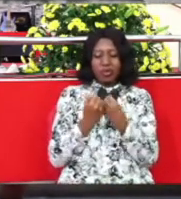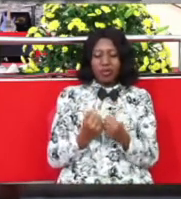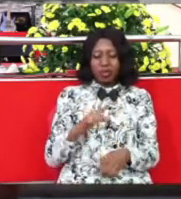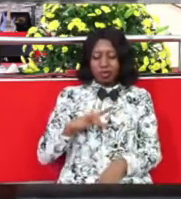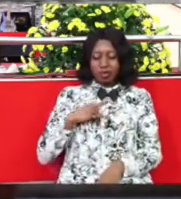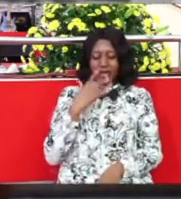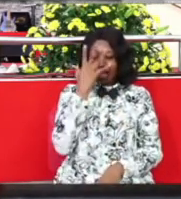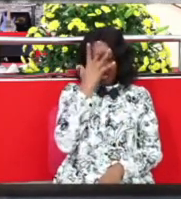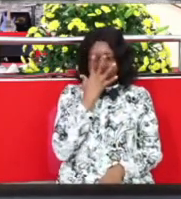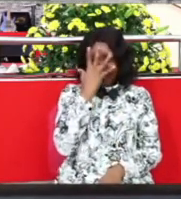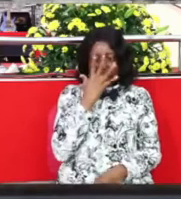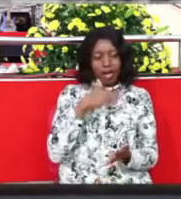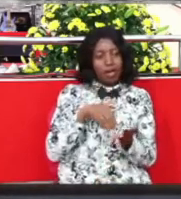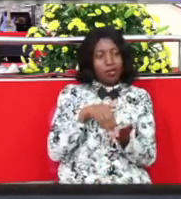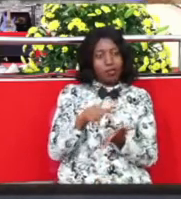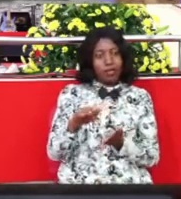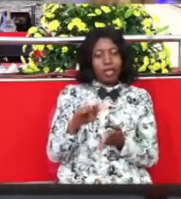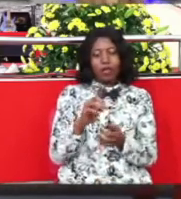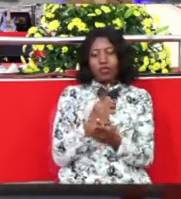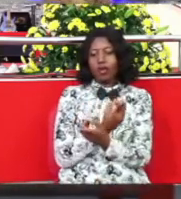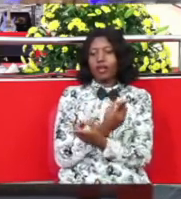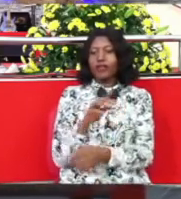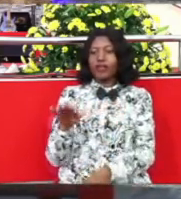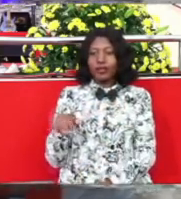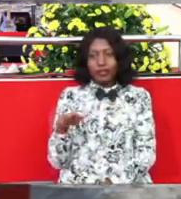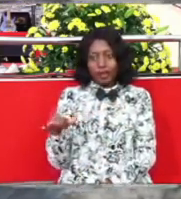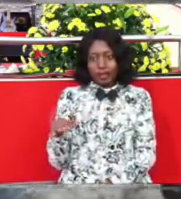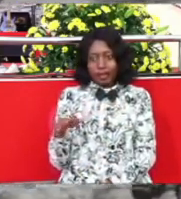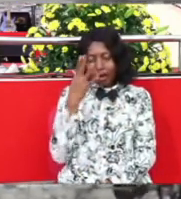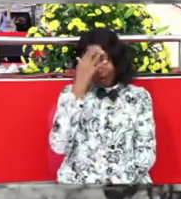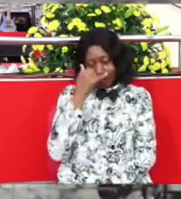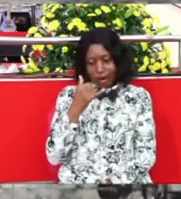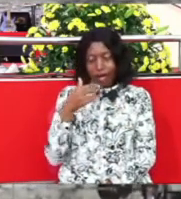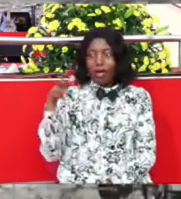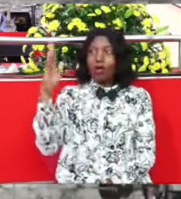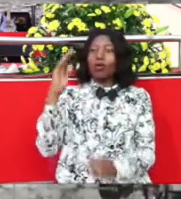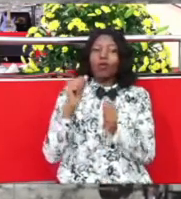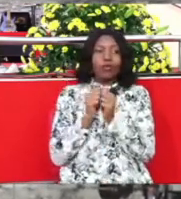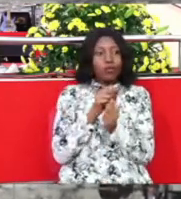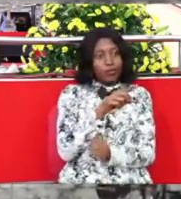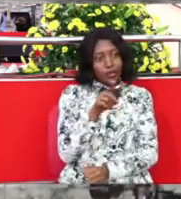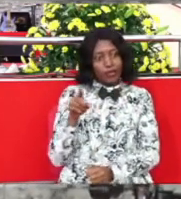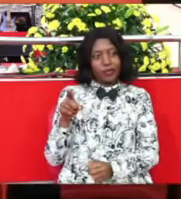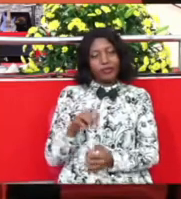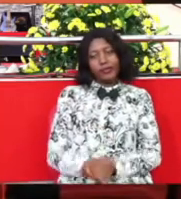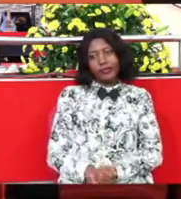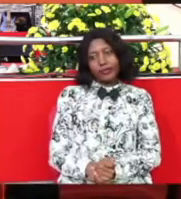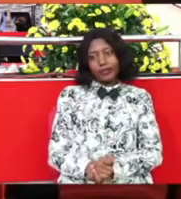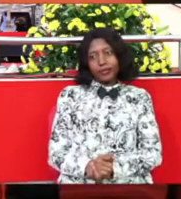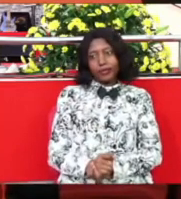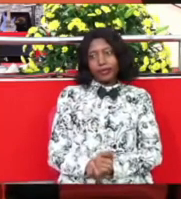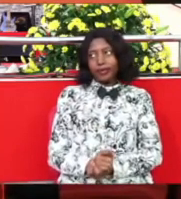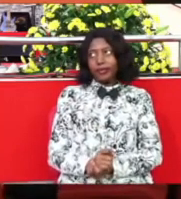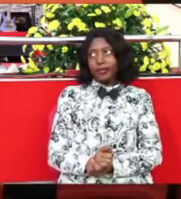this place and I'm with you. Aha, Mungu hawezi akasikia aibu ya kwamba nakutuma mahali pale na niko pamoja na wewe. But it